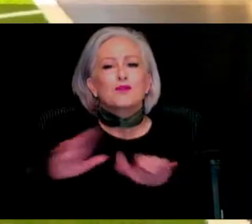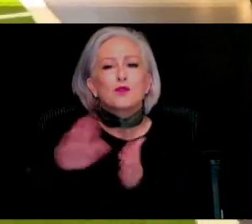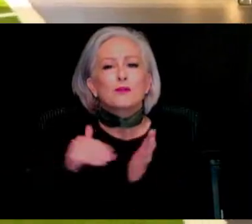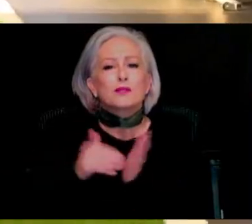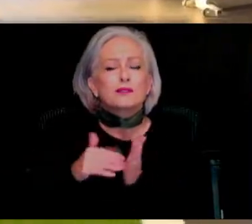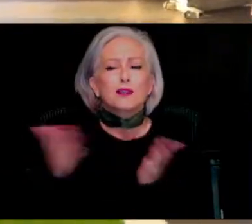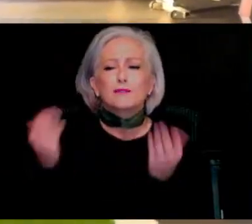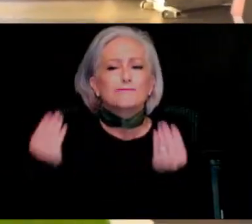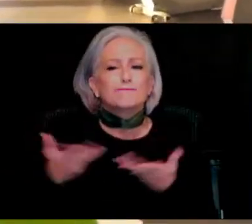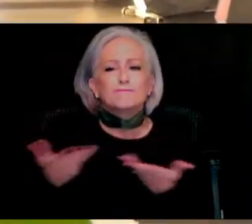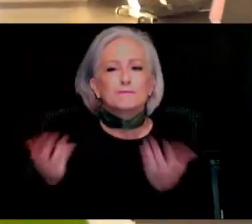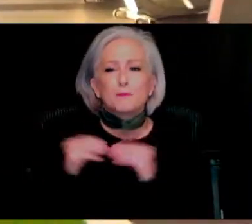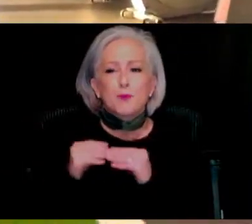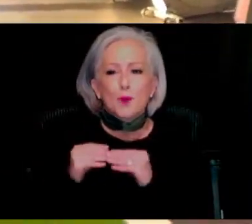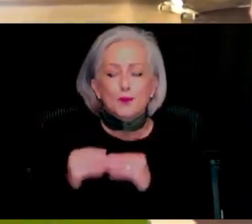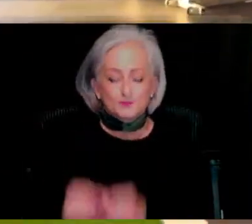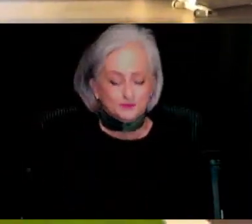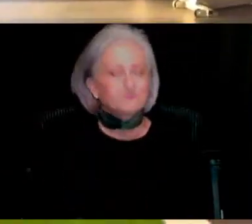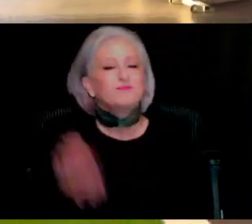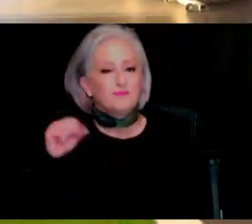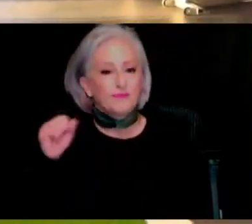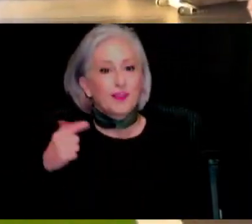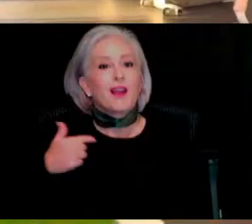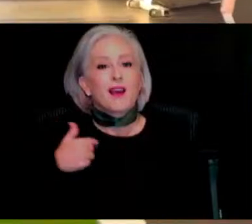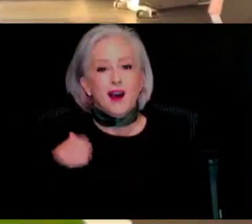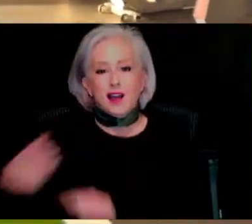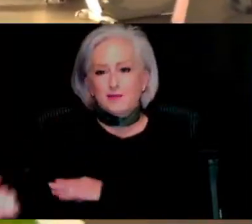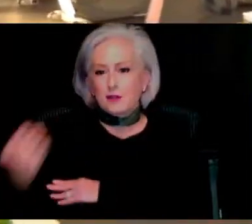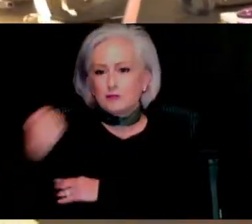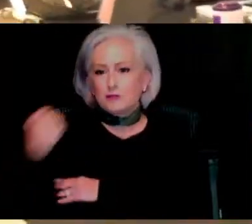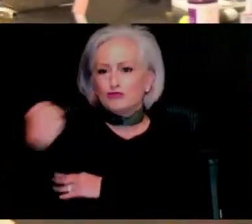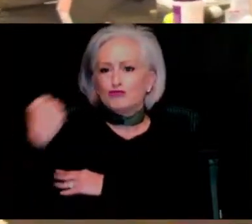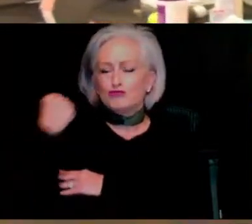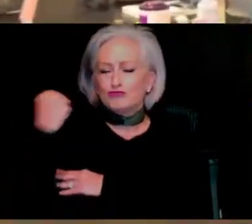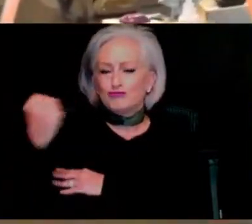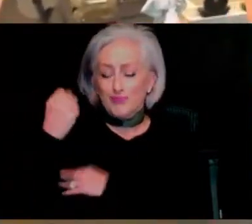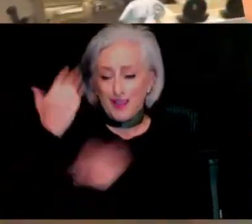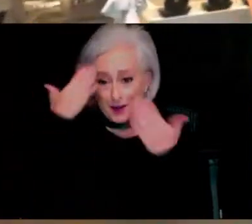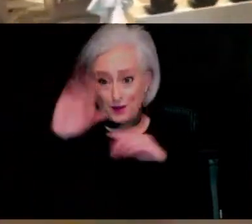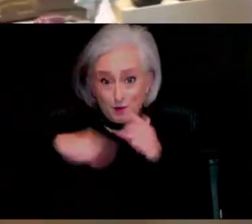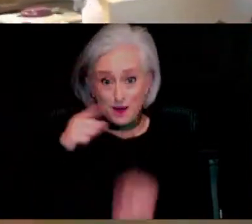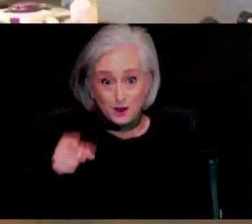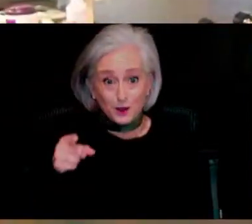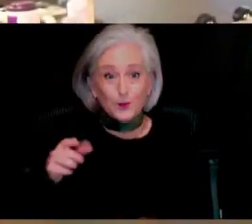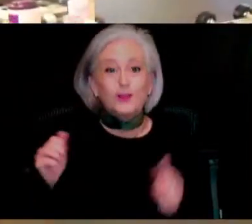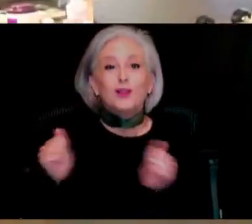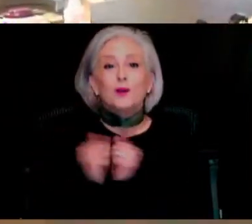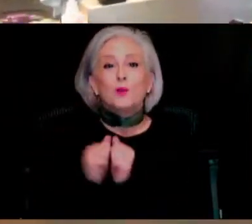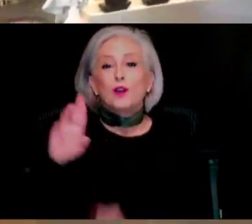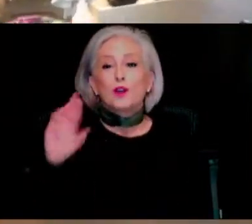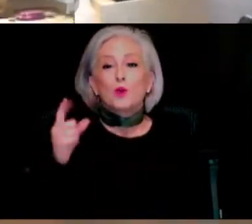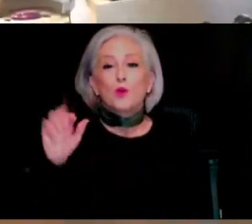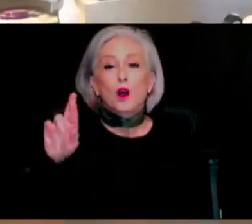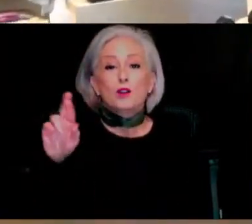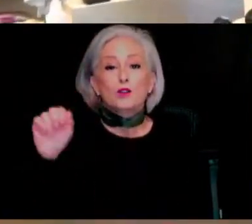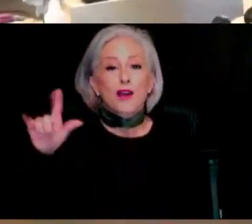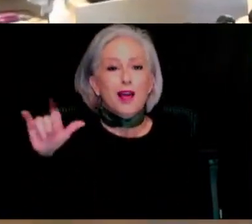Let me tell you first, Jess, I have been pumping some iron, and I don't know about you, but I'm here with Roger Allen. Roger, what you got?